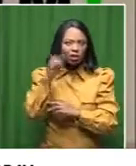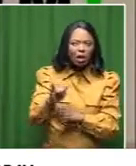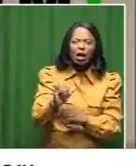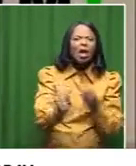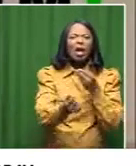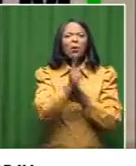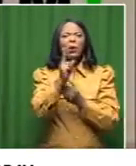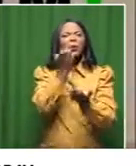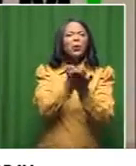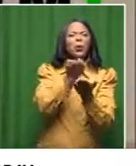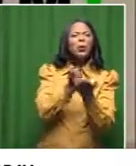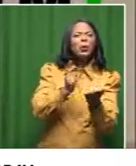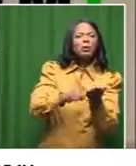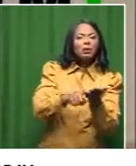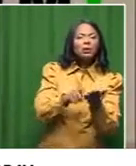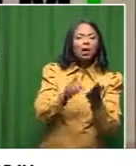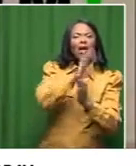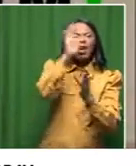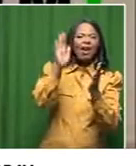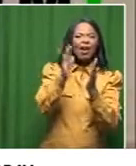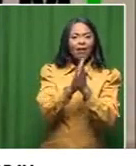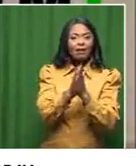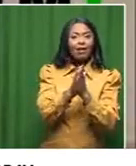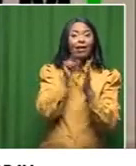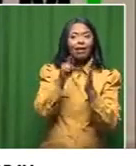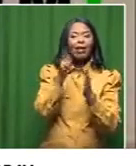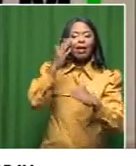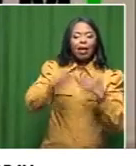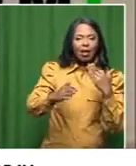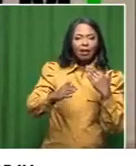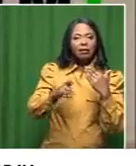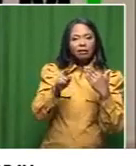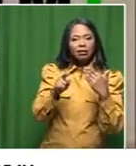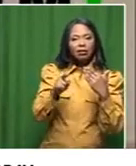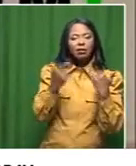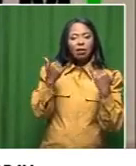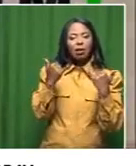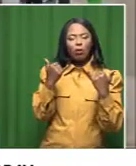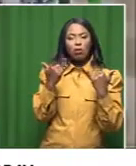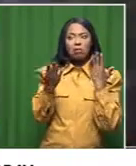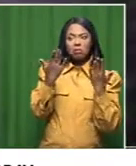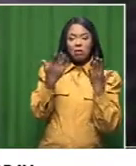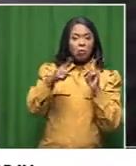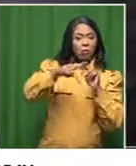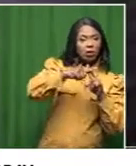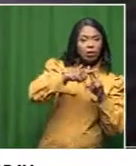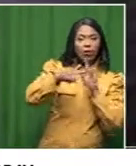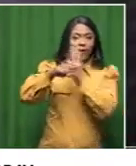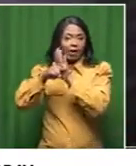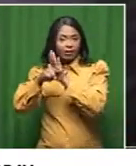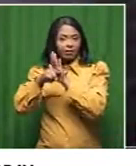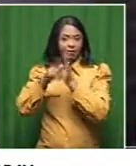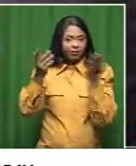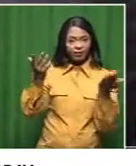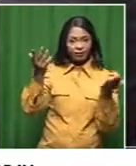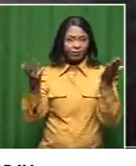our economy. And all of those things in the end have either a positive or negative impact to